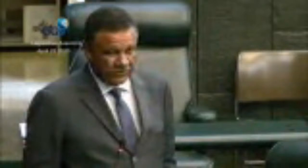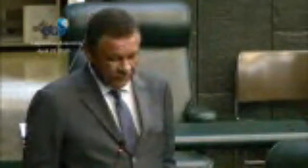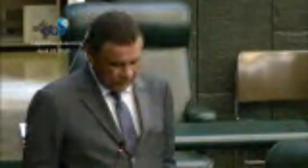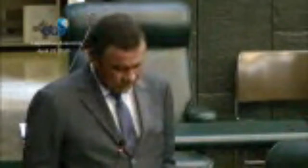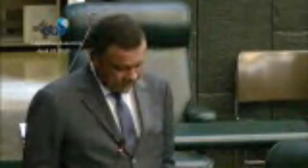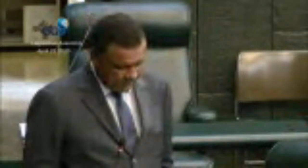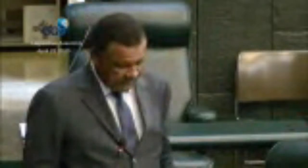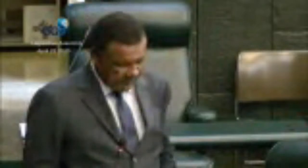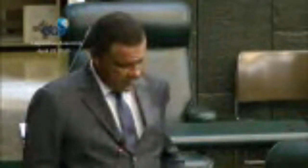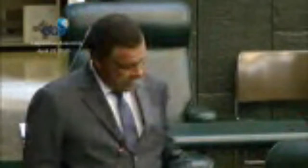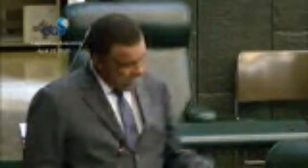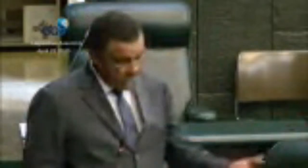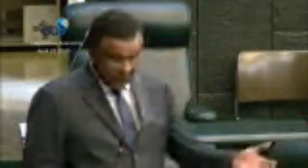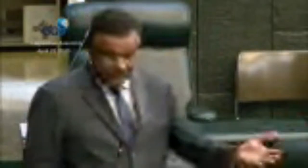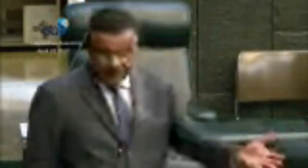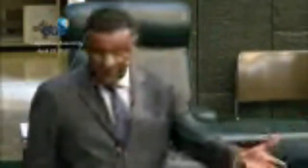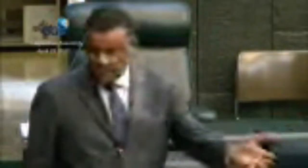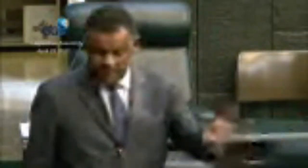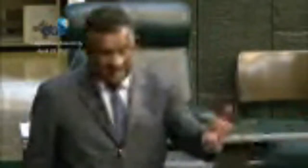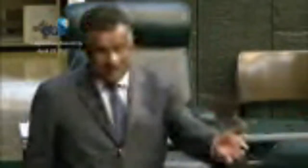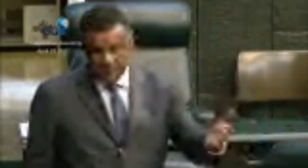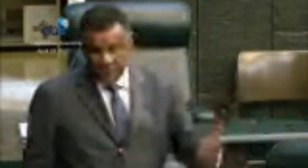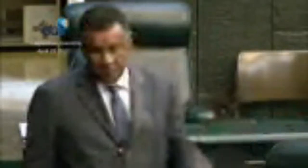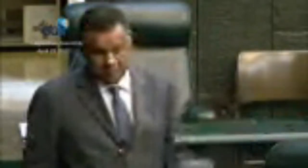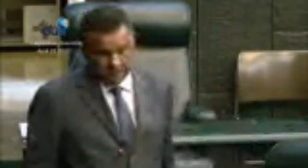must tell you,